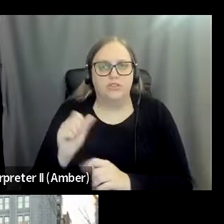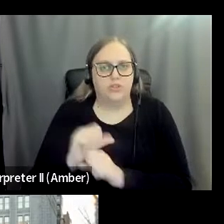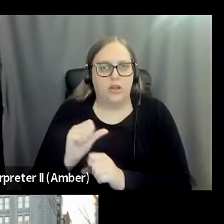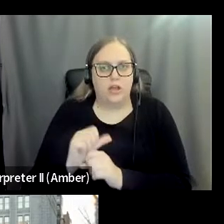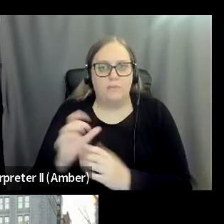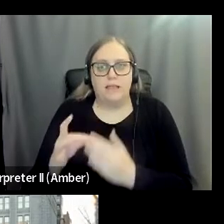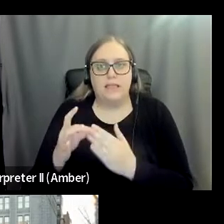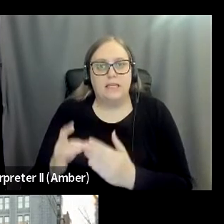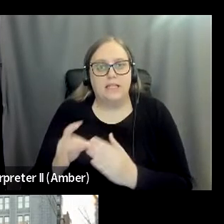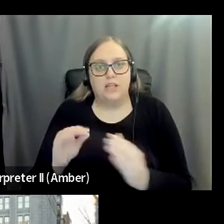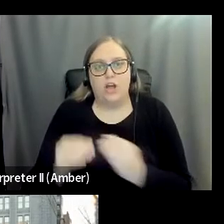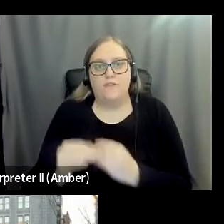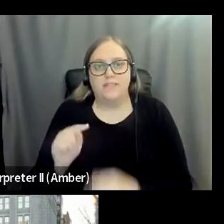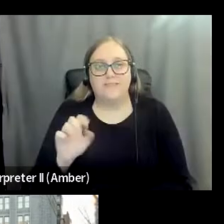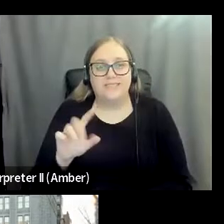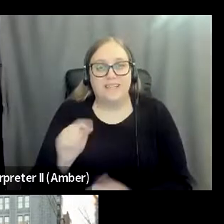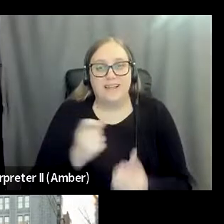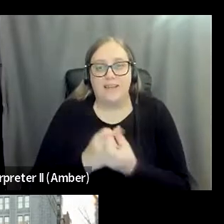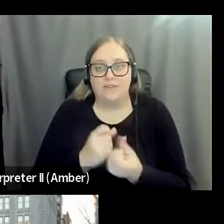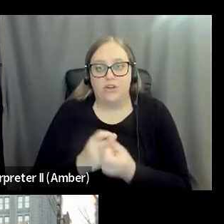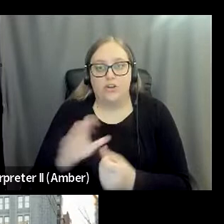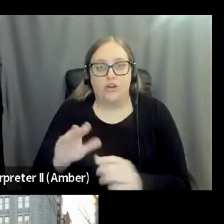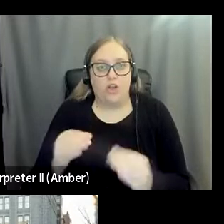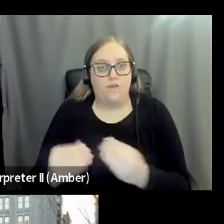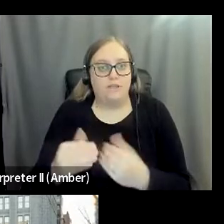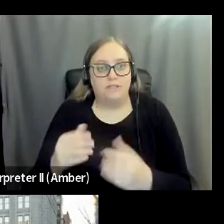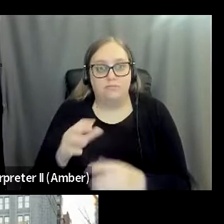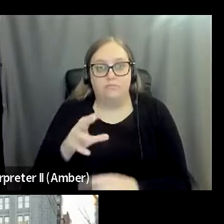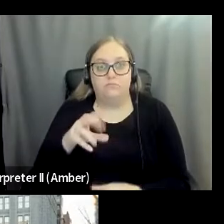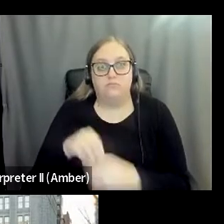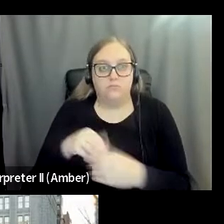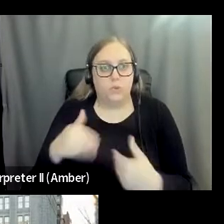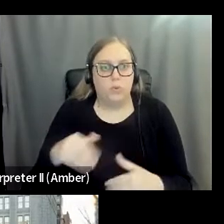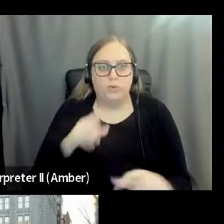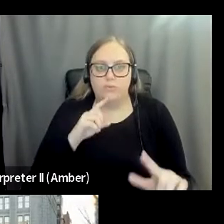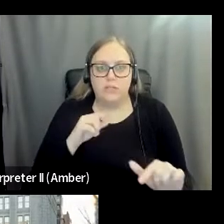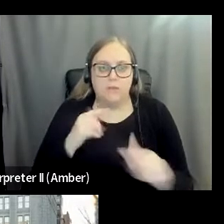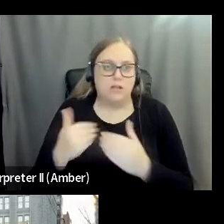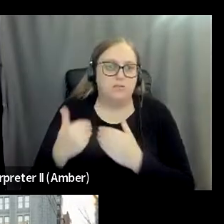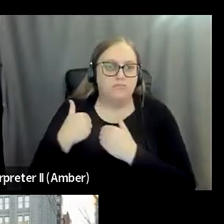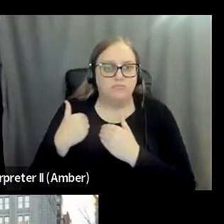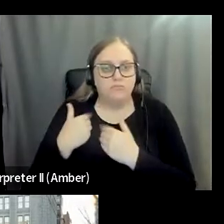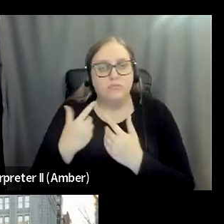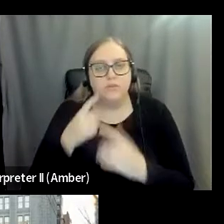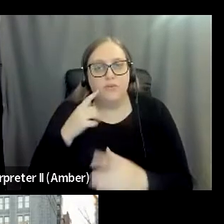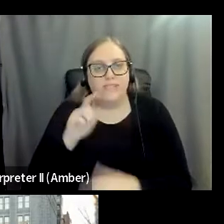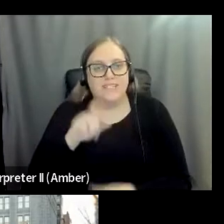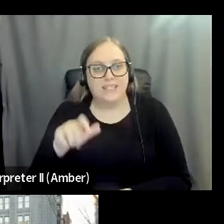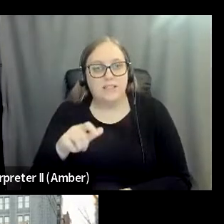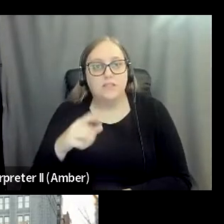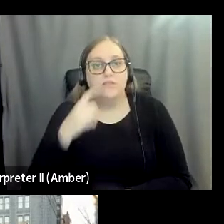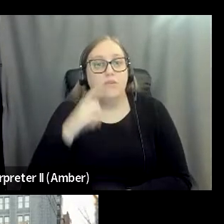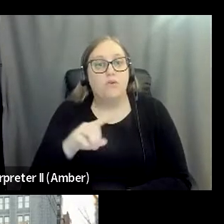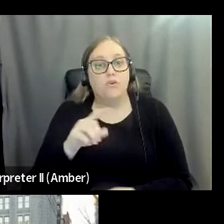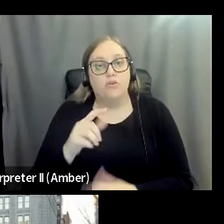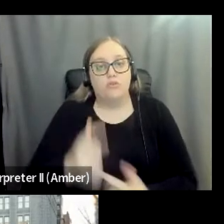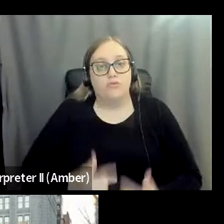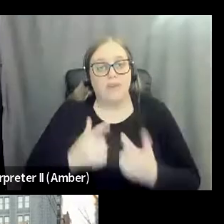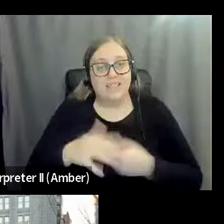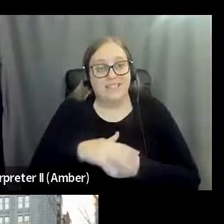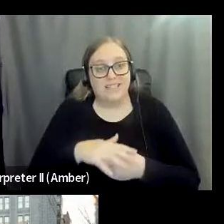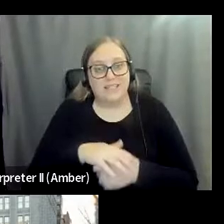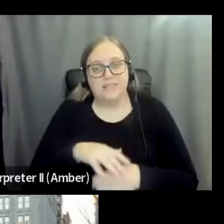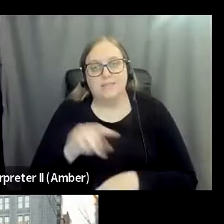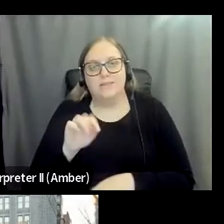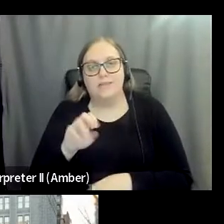Advocate. Her and her office have been extremely responsive to the needs of Ward 4 residents and tenants